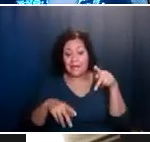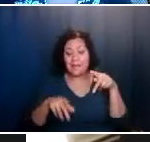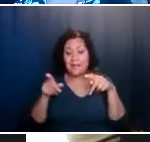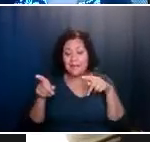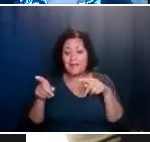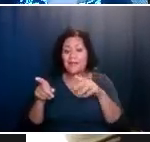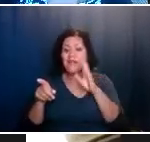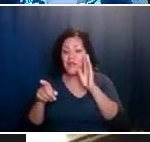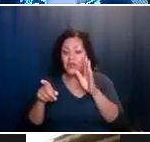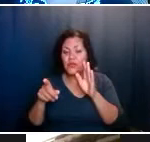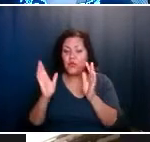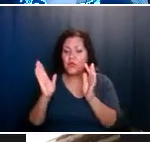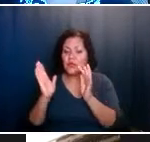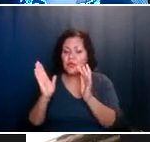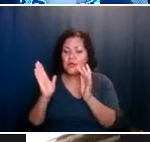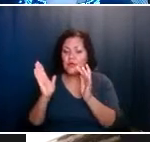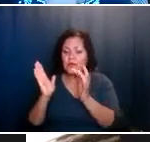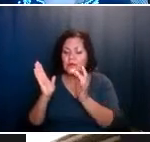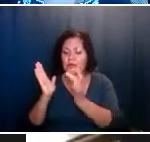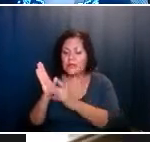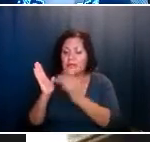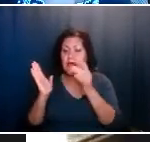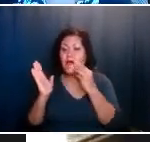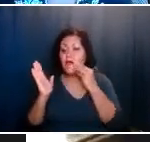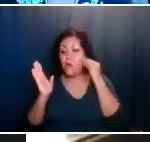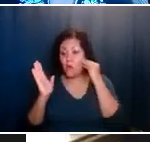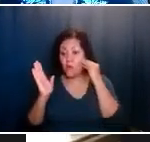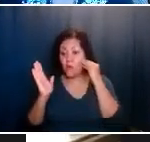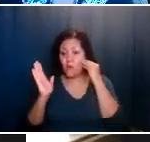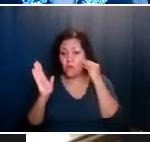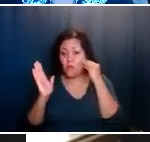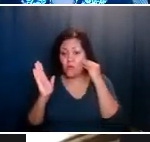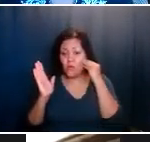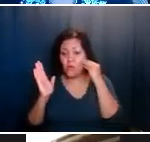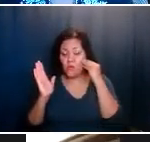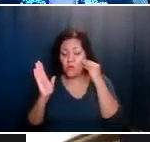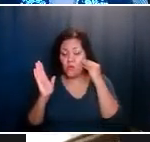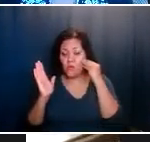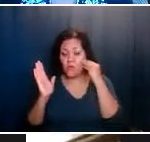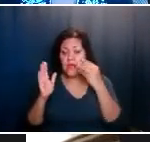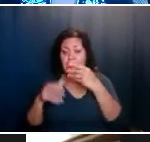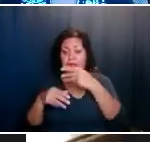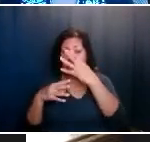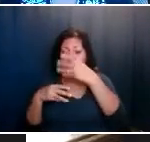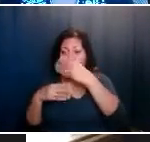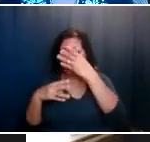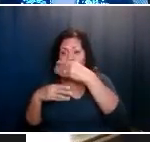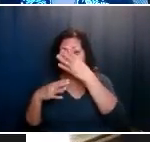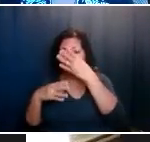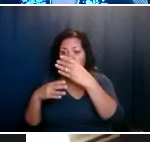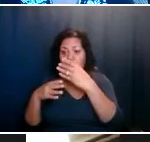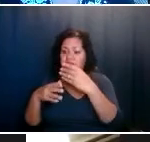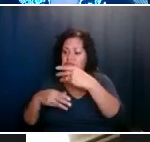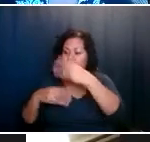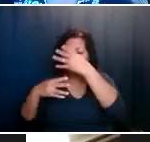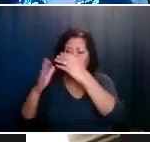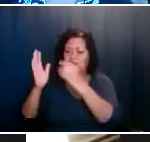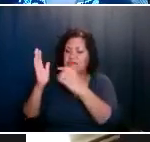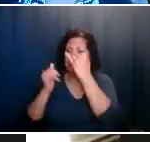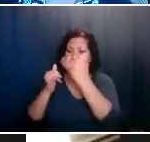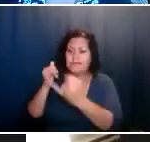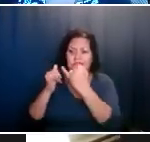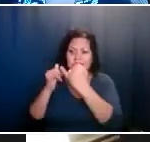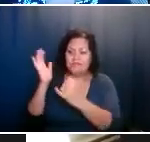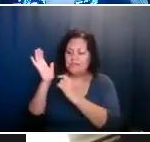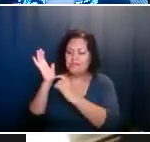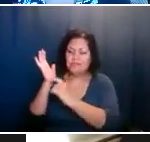go back to your home screen, and then you're going to scroll down to the bottom section. And here,